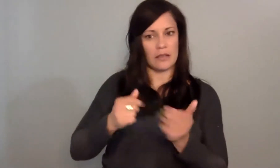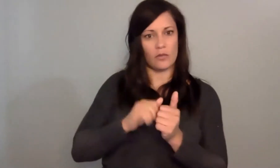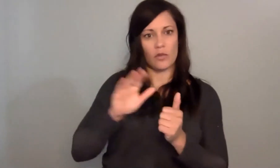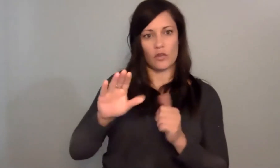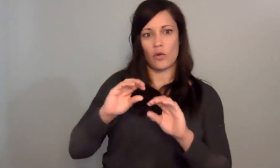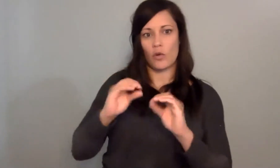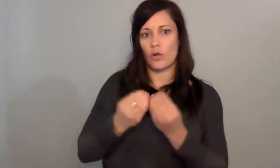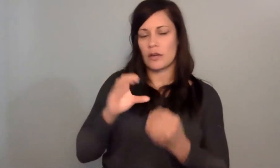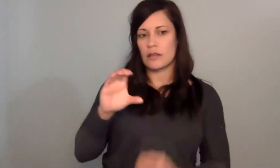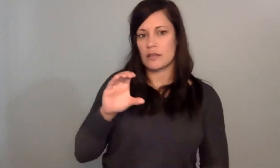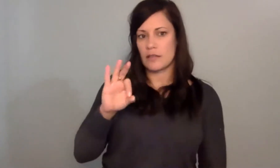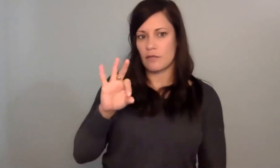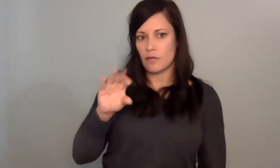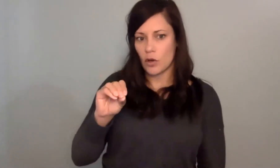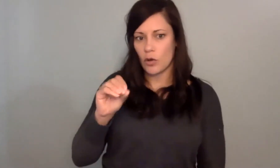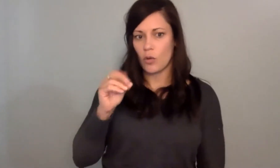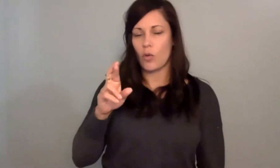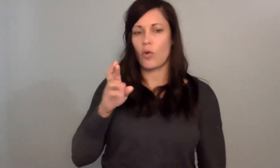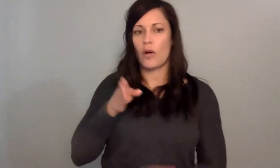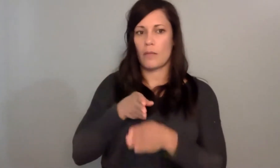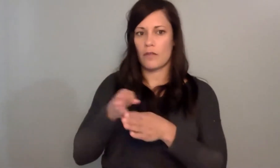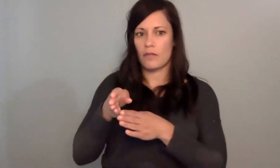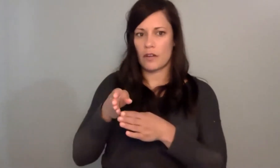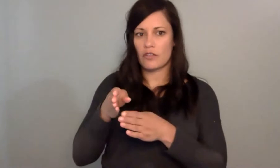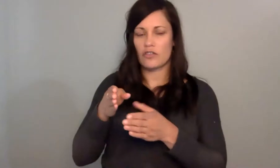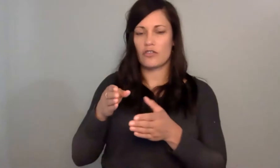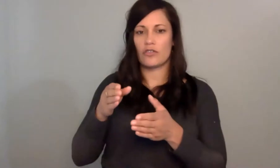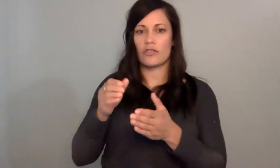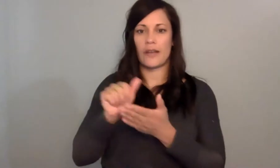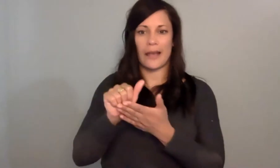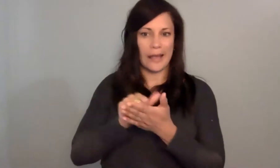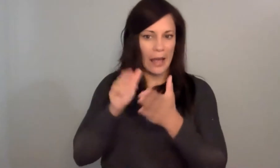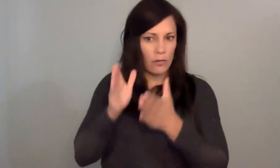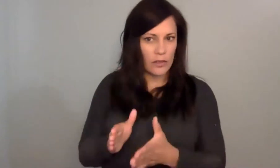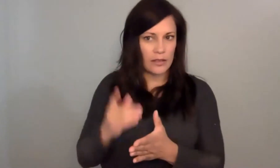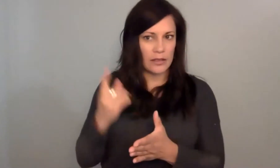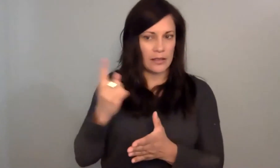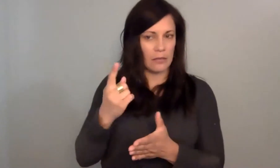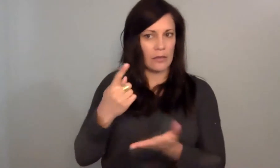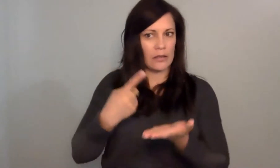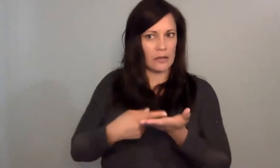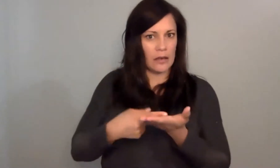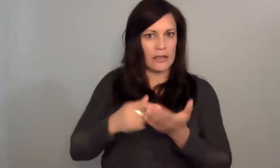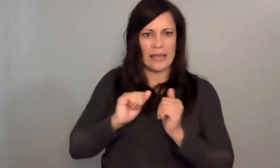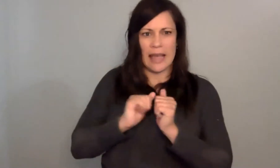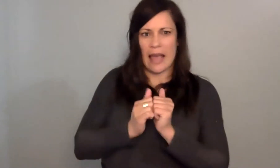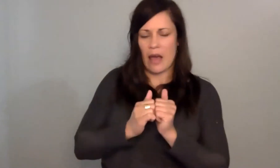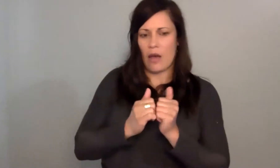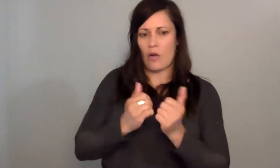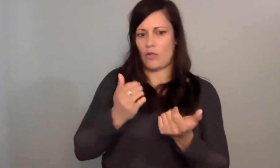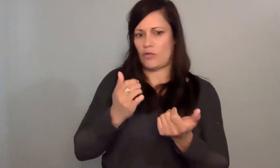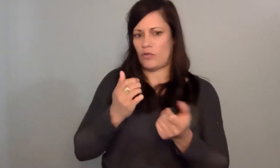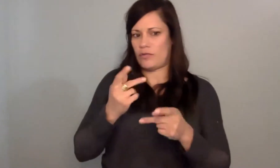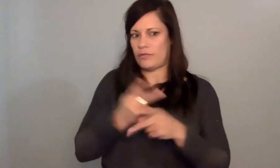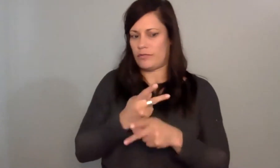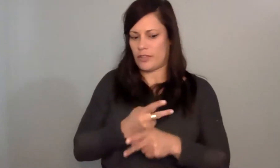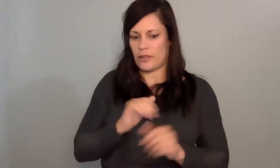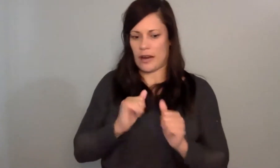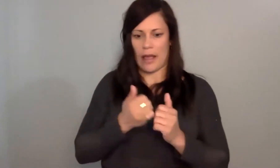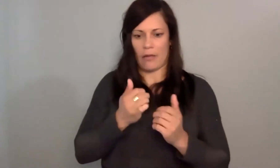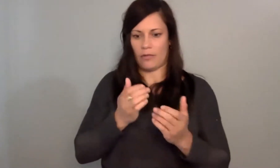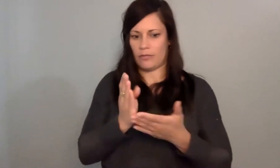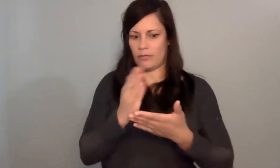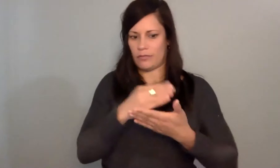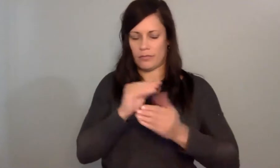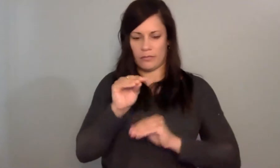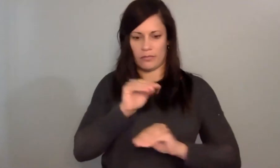or to a professional accountant or someone like that to sort of talk about how best to account for this funding.